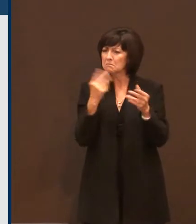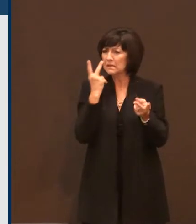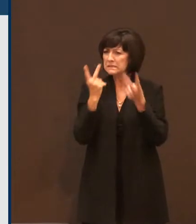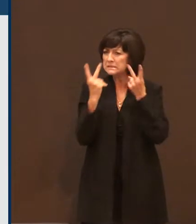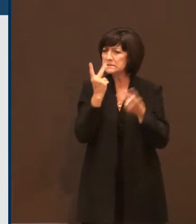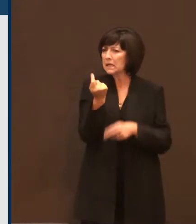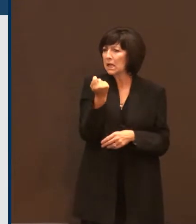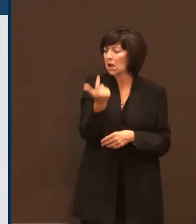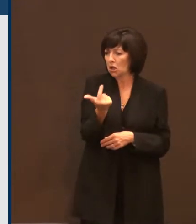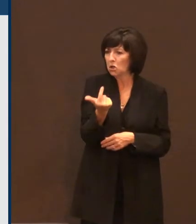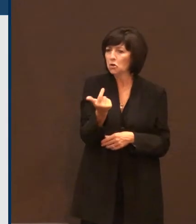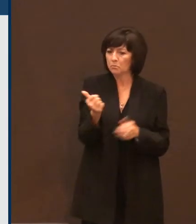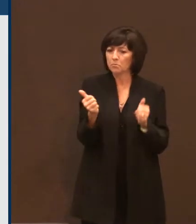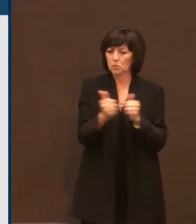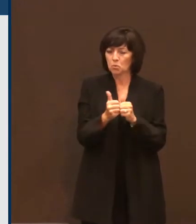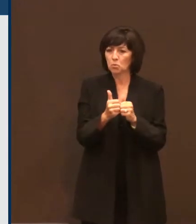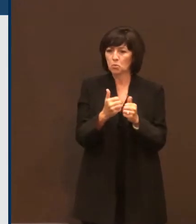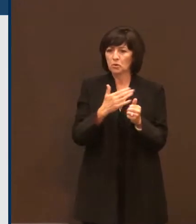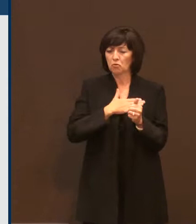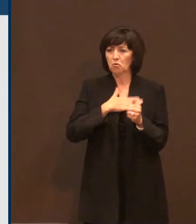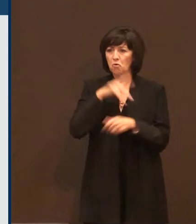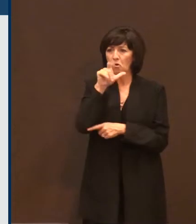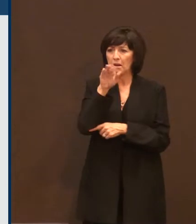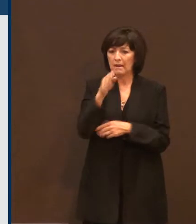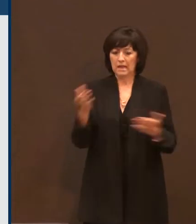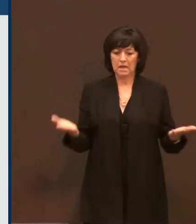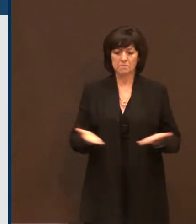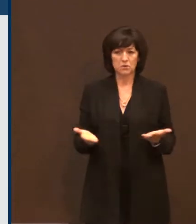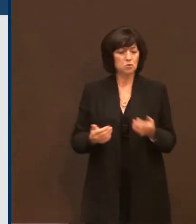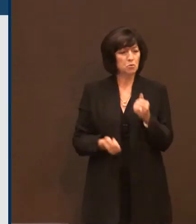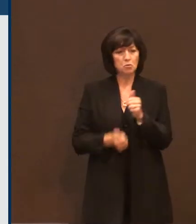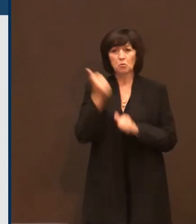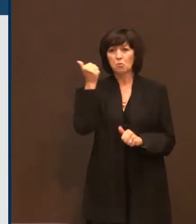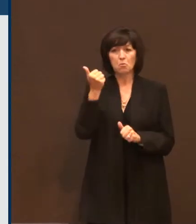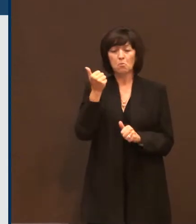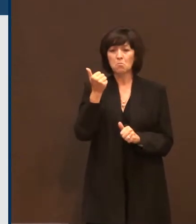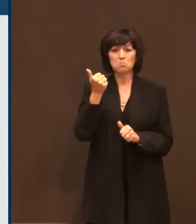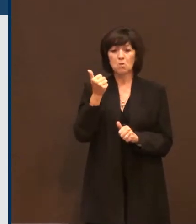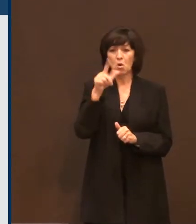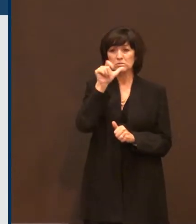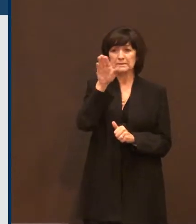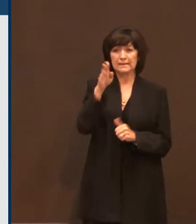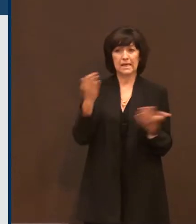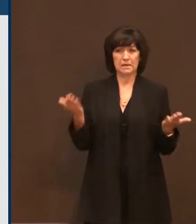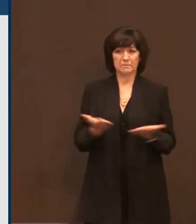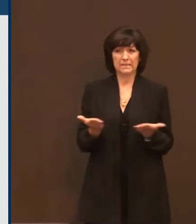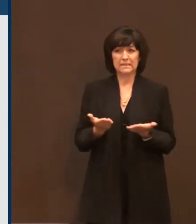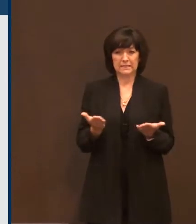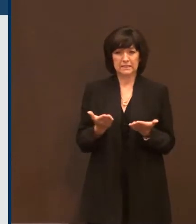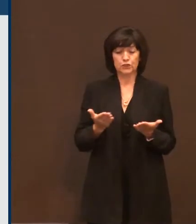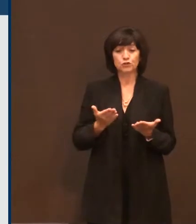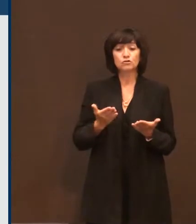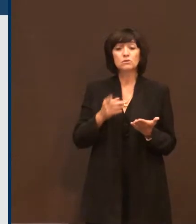in Delaware. Most of our testing, though, our turnaround time, AJ, is about 36 hours, is it?